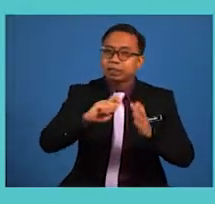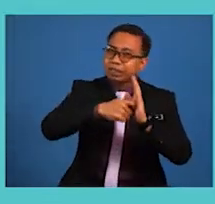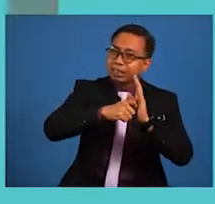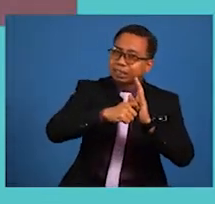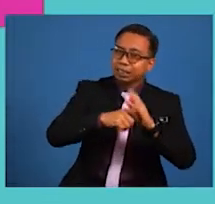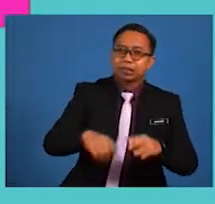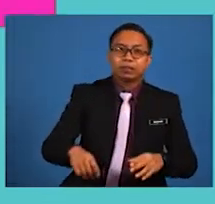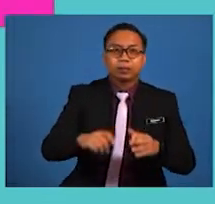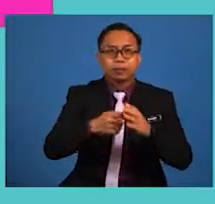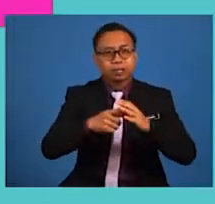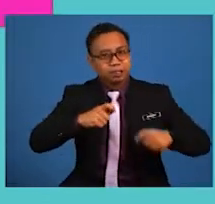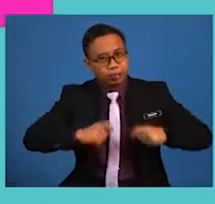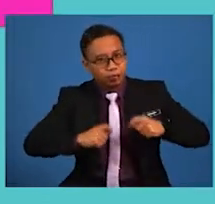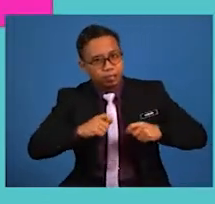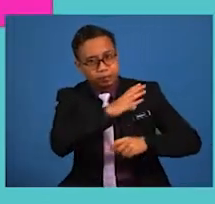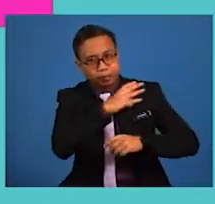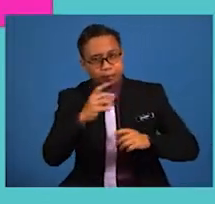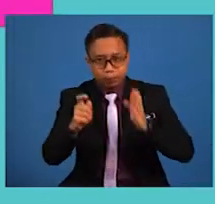trend word plus data.